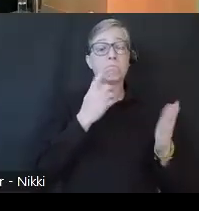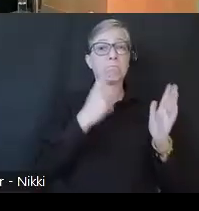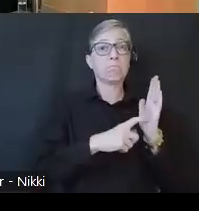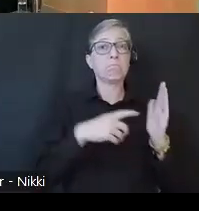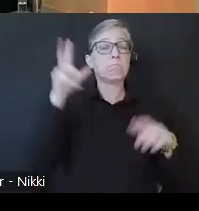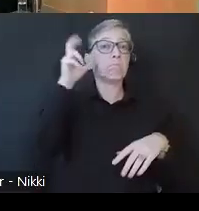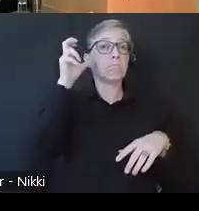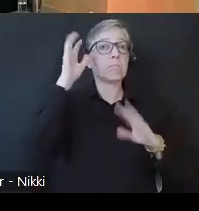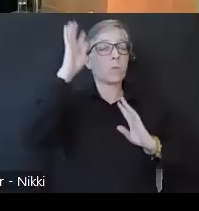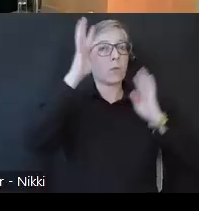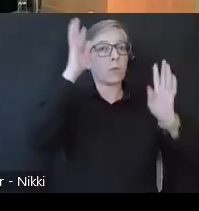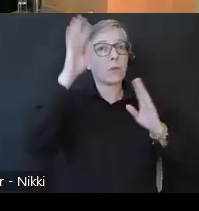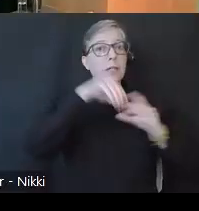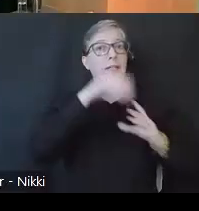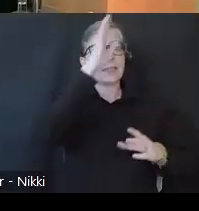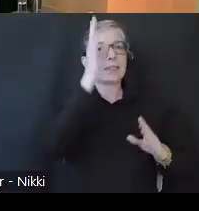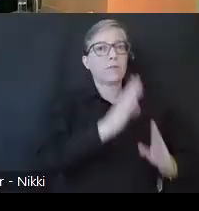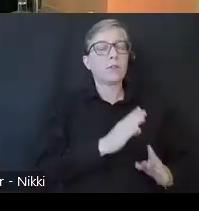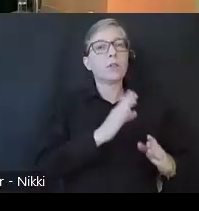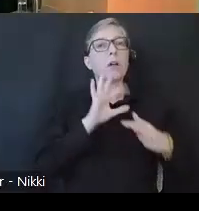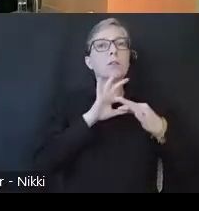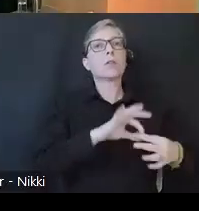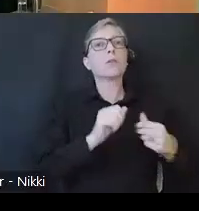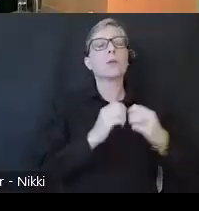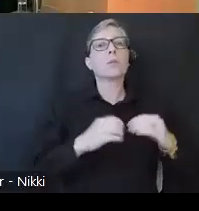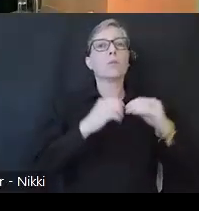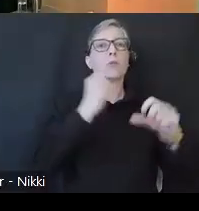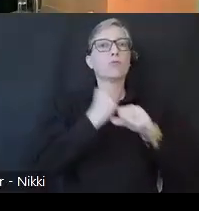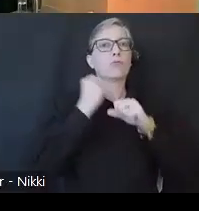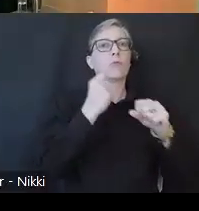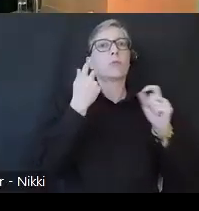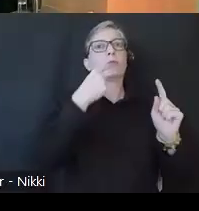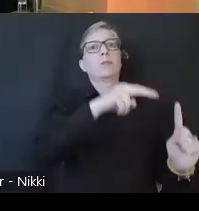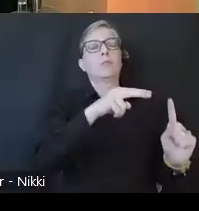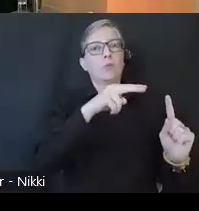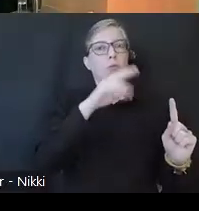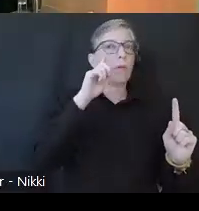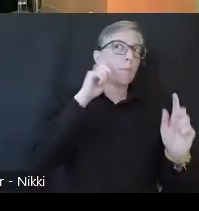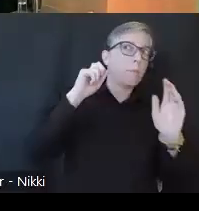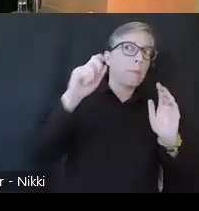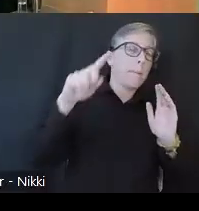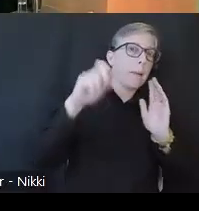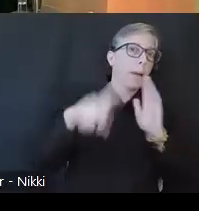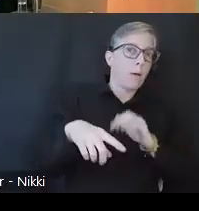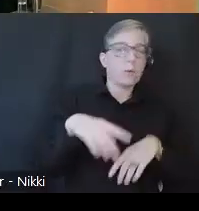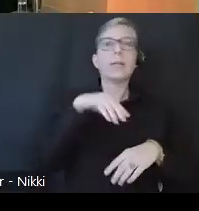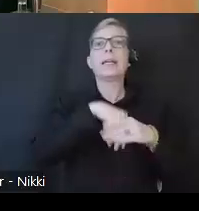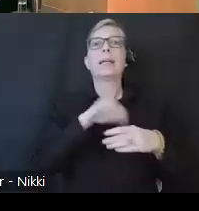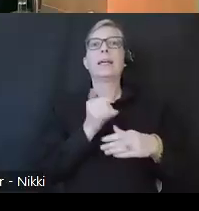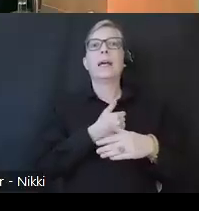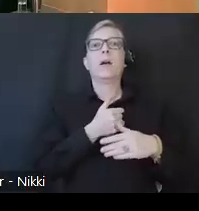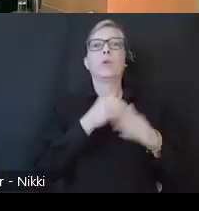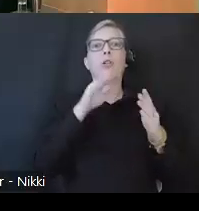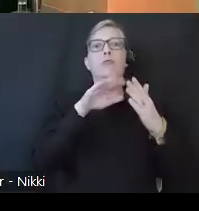schizophrenia were associated with a stronger perceptual pop-out in our degraded speech task. So when